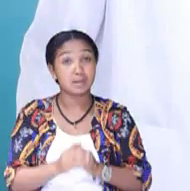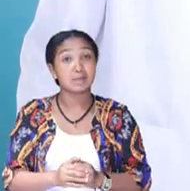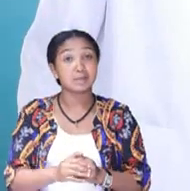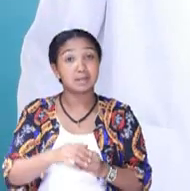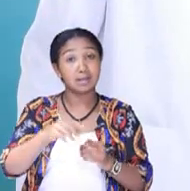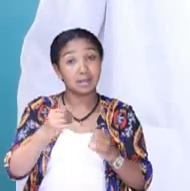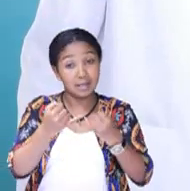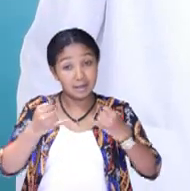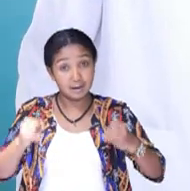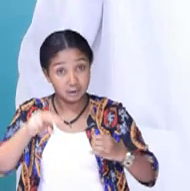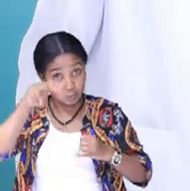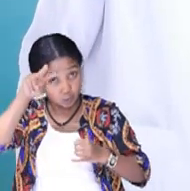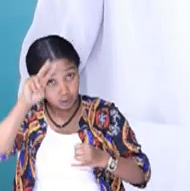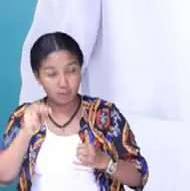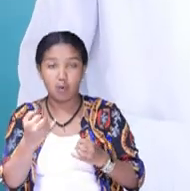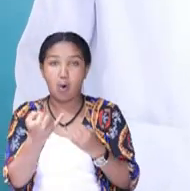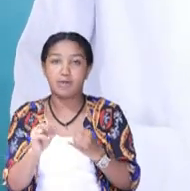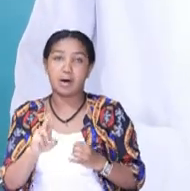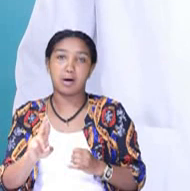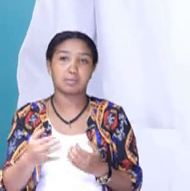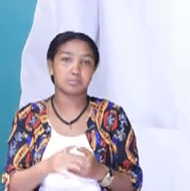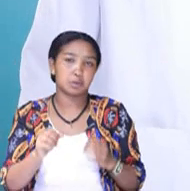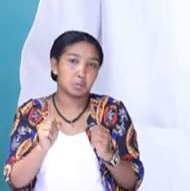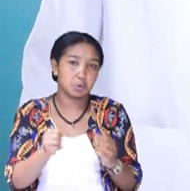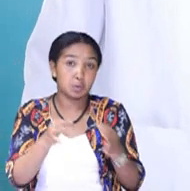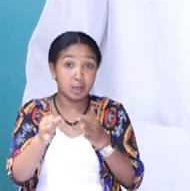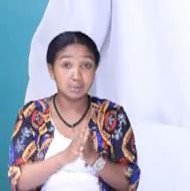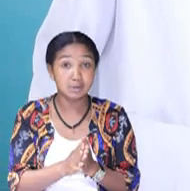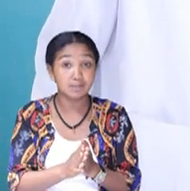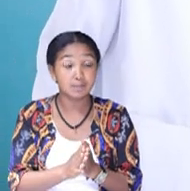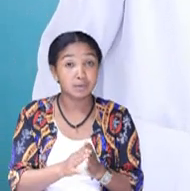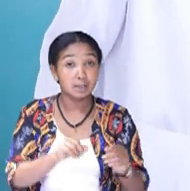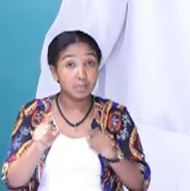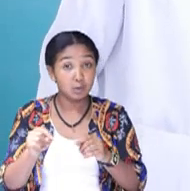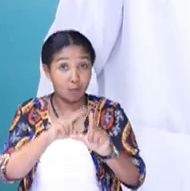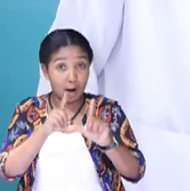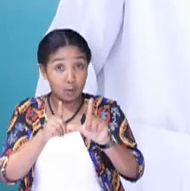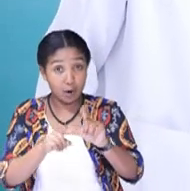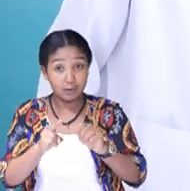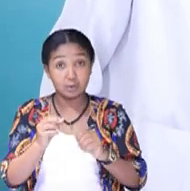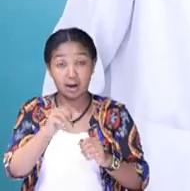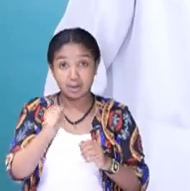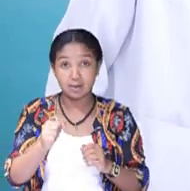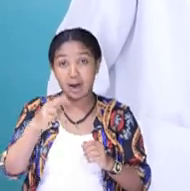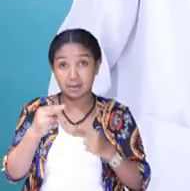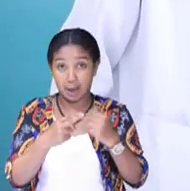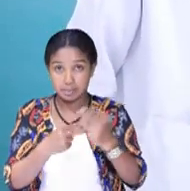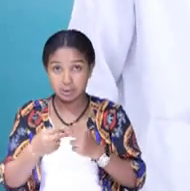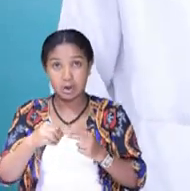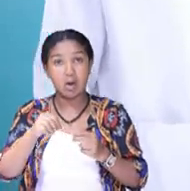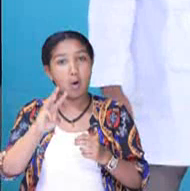the tangential velocity squared over r. Or it's also possible to express it in terms of angular velocity as r